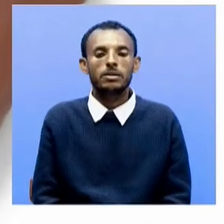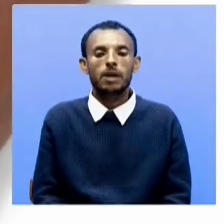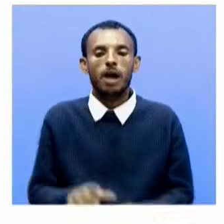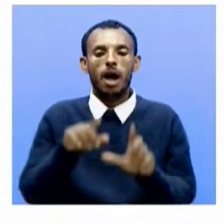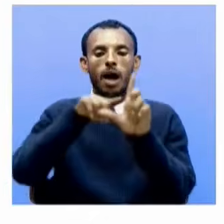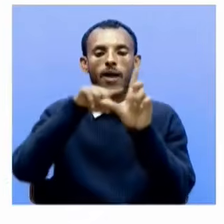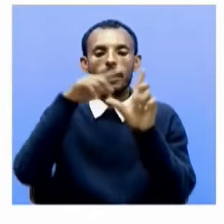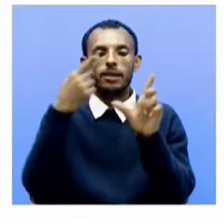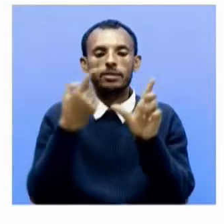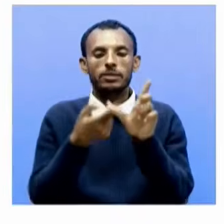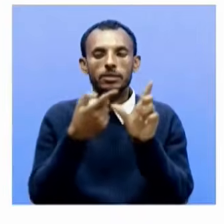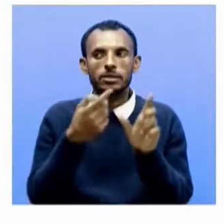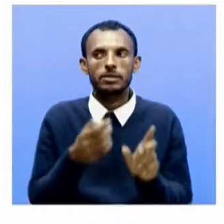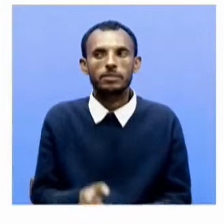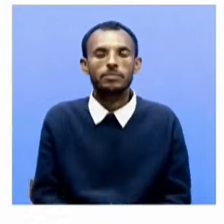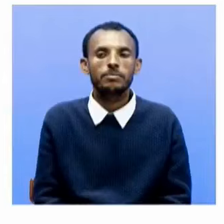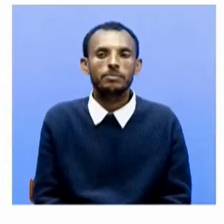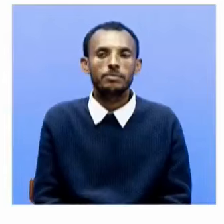angles